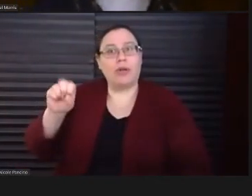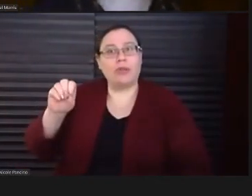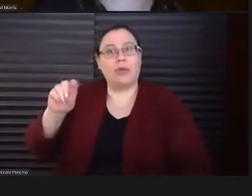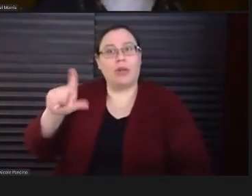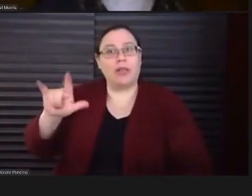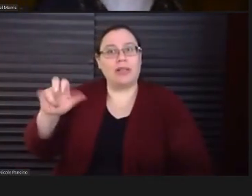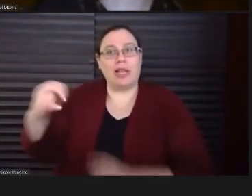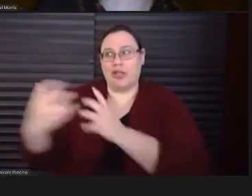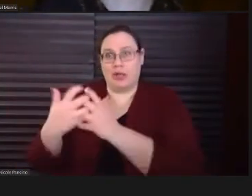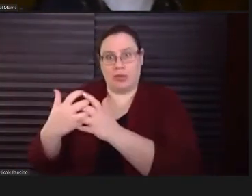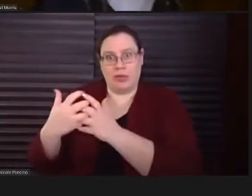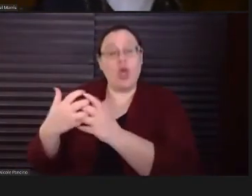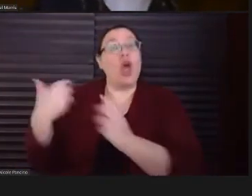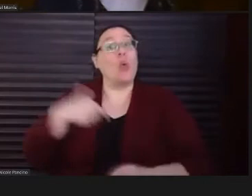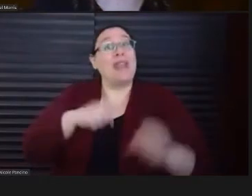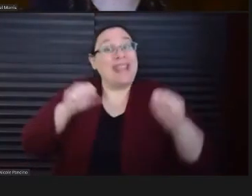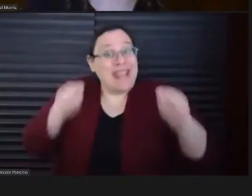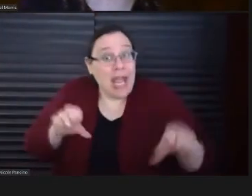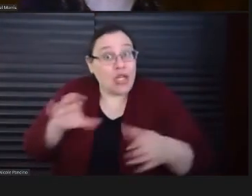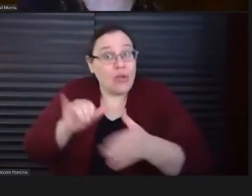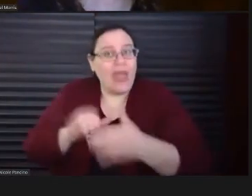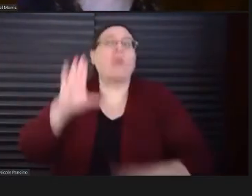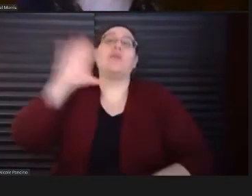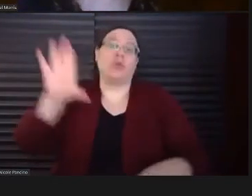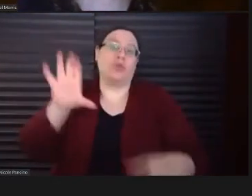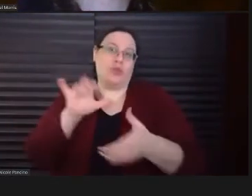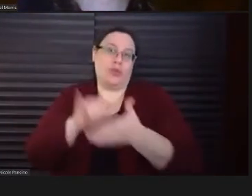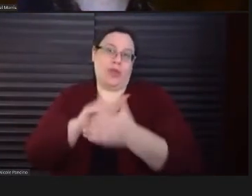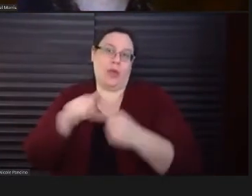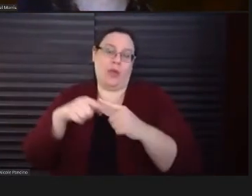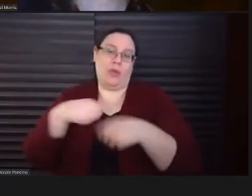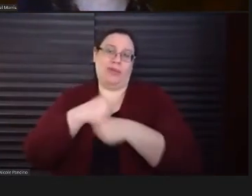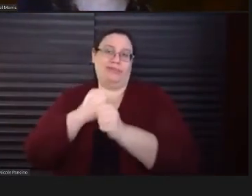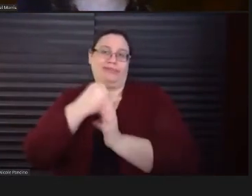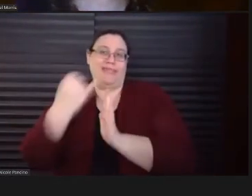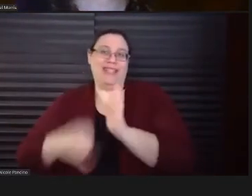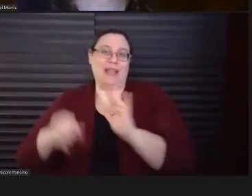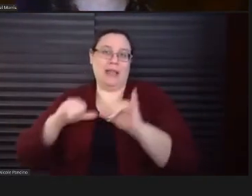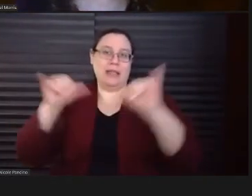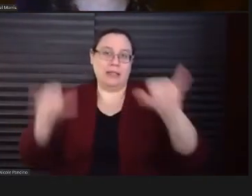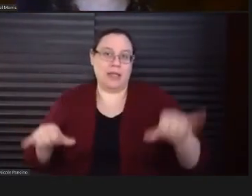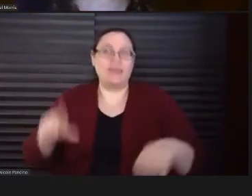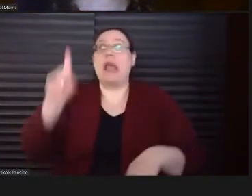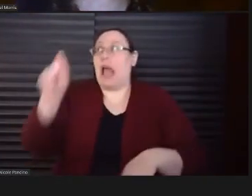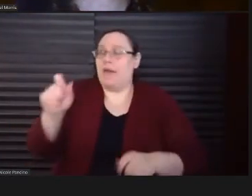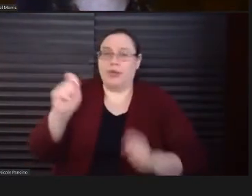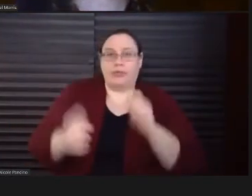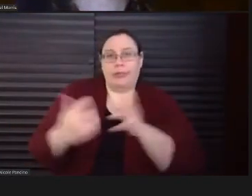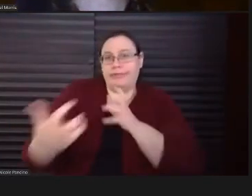doing that through when we design these systems. They will have to be personalizable.